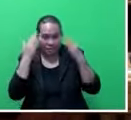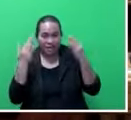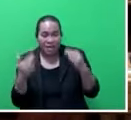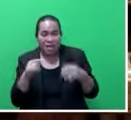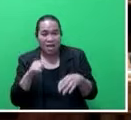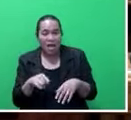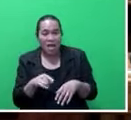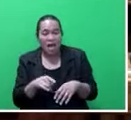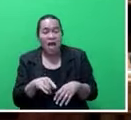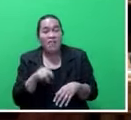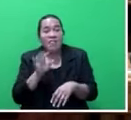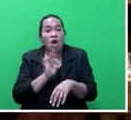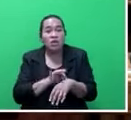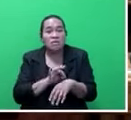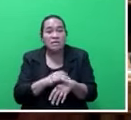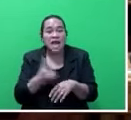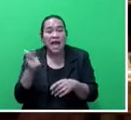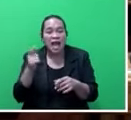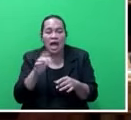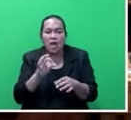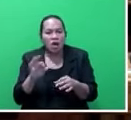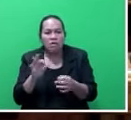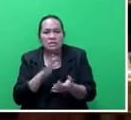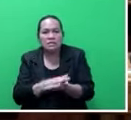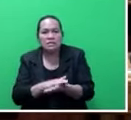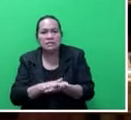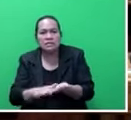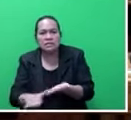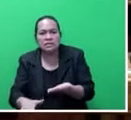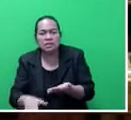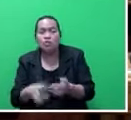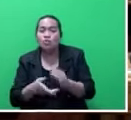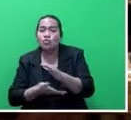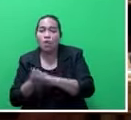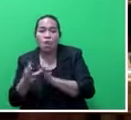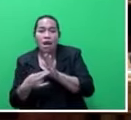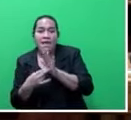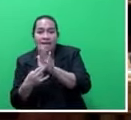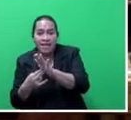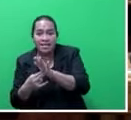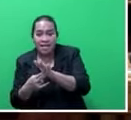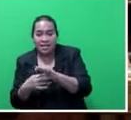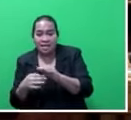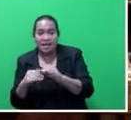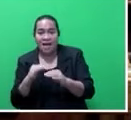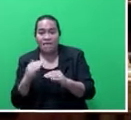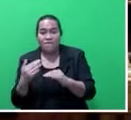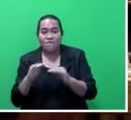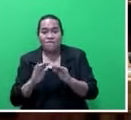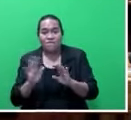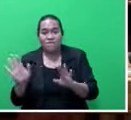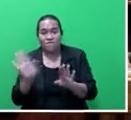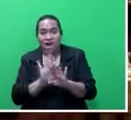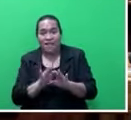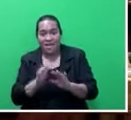hospitals even lack basic hygiene. Go to Nandi, on the front side, and you see some old